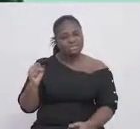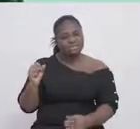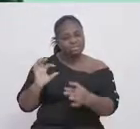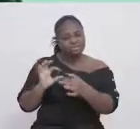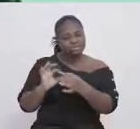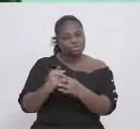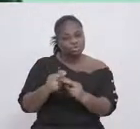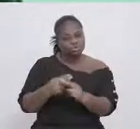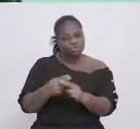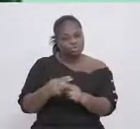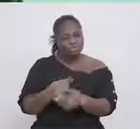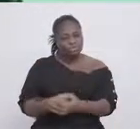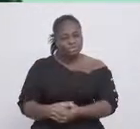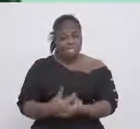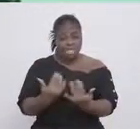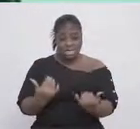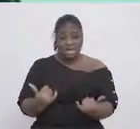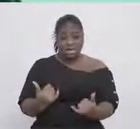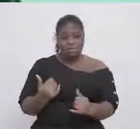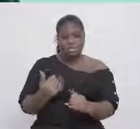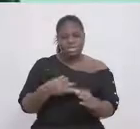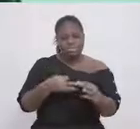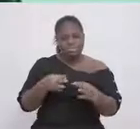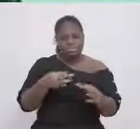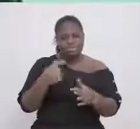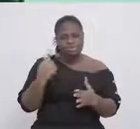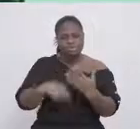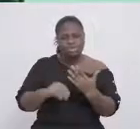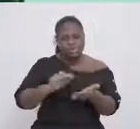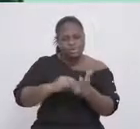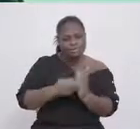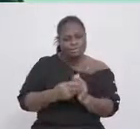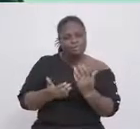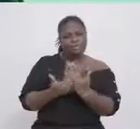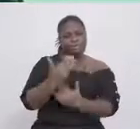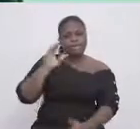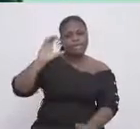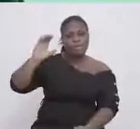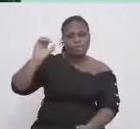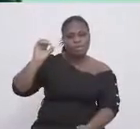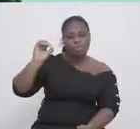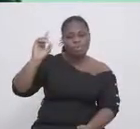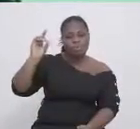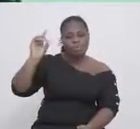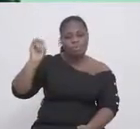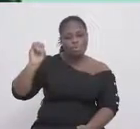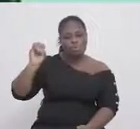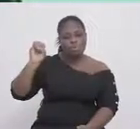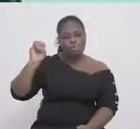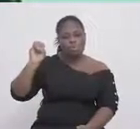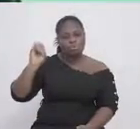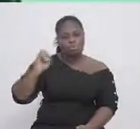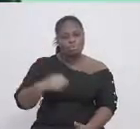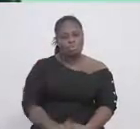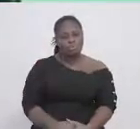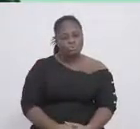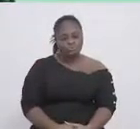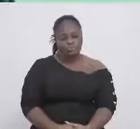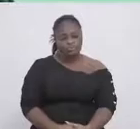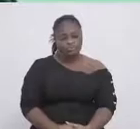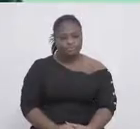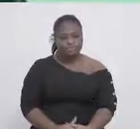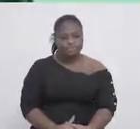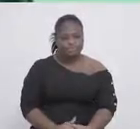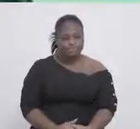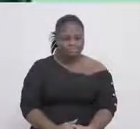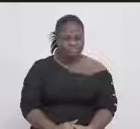trying to see what coding is and how coding can be entrenched. Kokwi, I'm sure you're excited about this topic. Very, very excited. Coding is